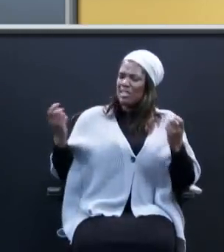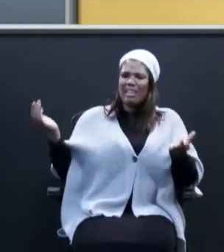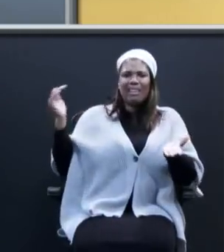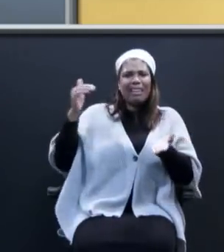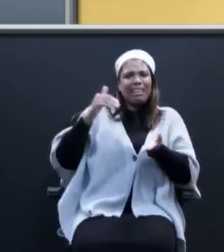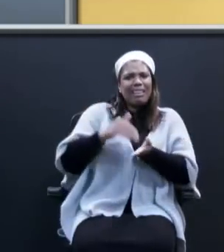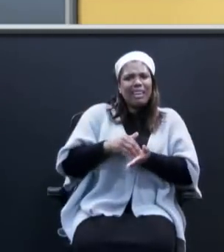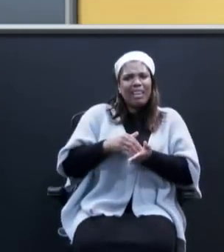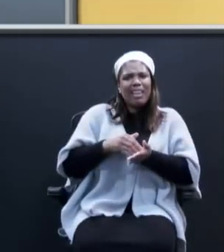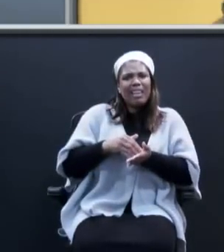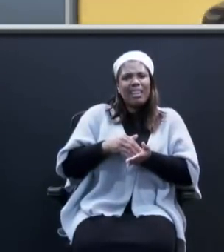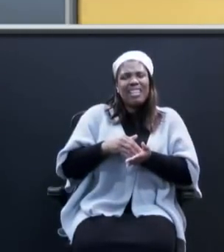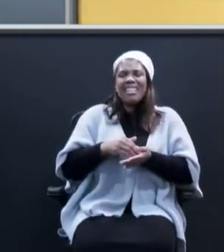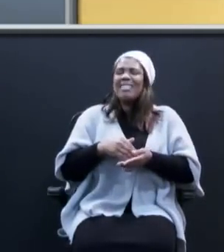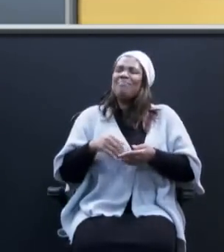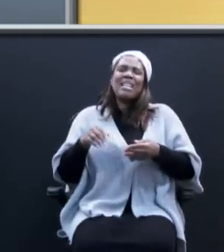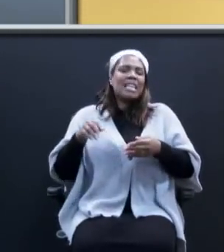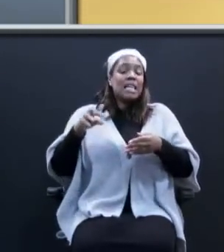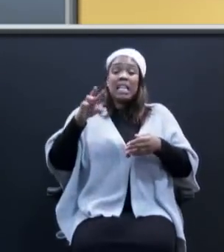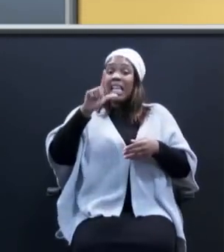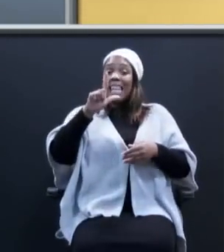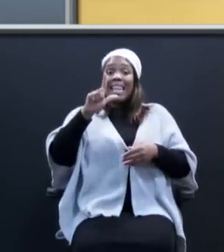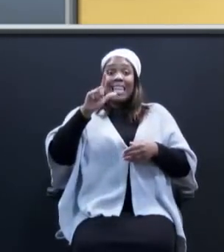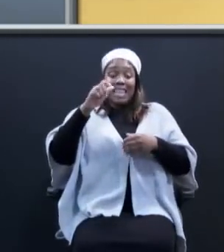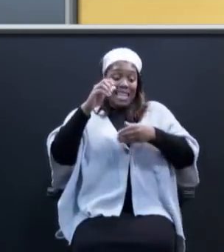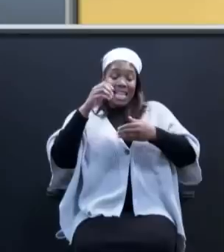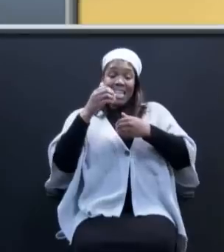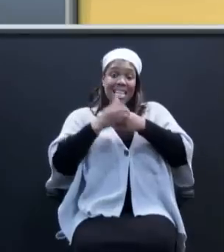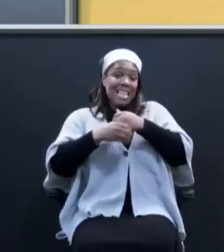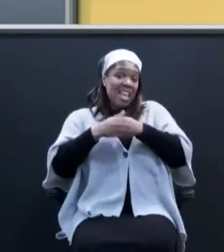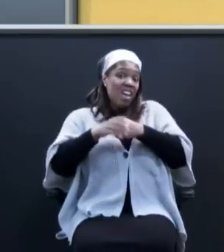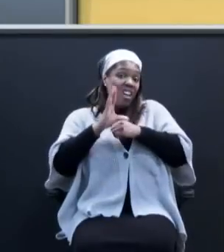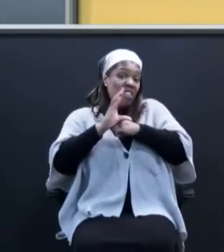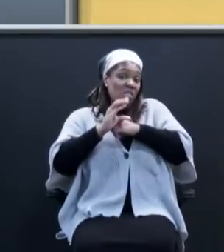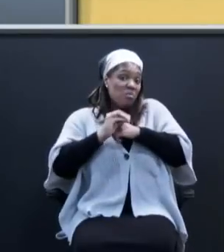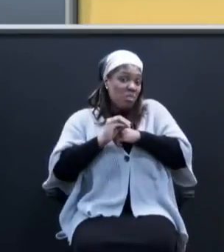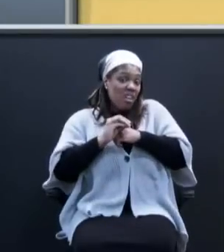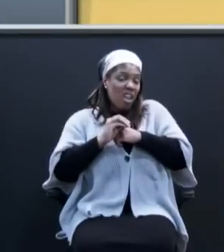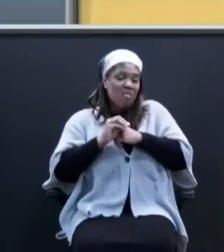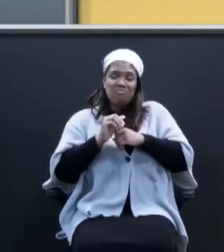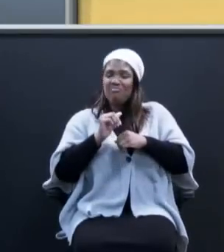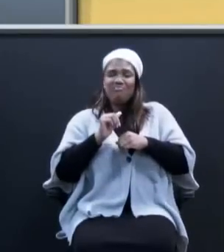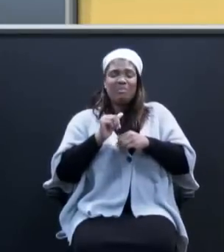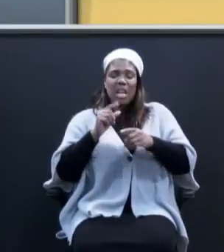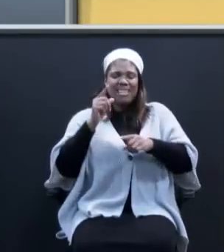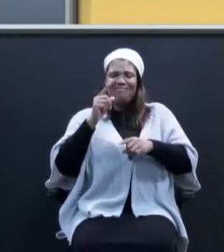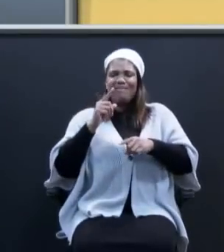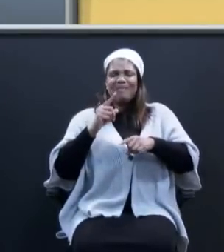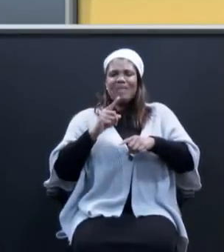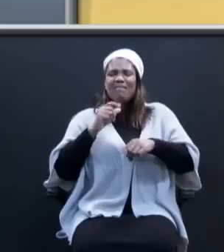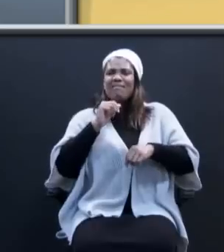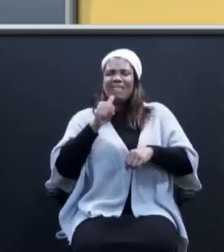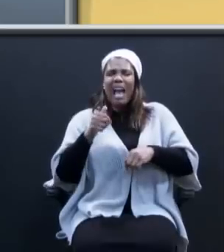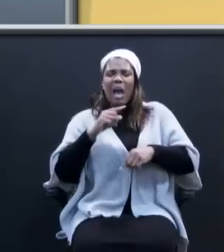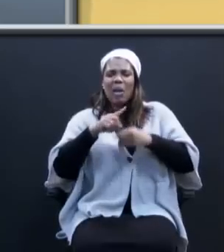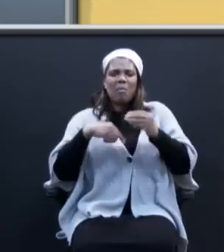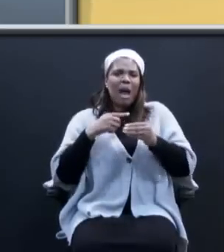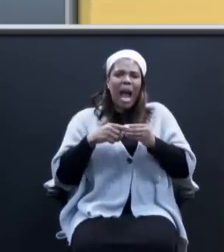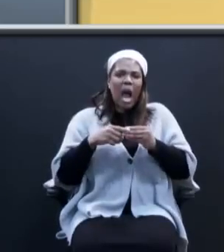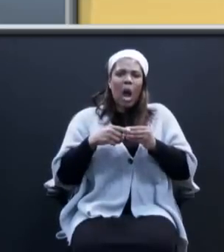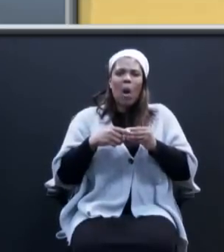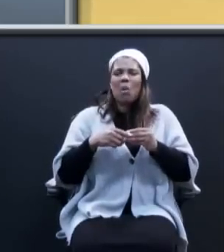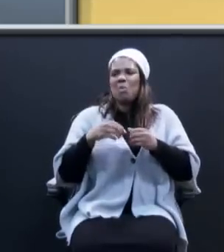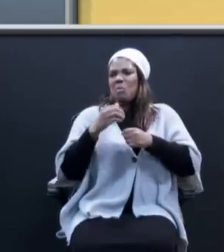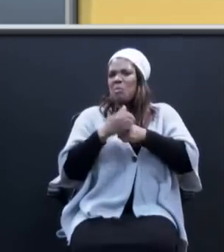It's not just for eating bread, because we're not talking about bread here. This bread represents something else. I used to wonder, why would God